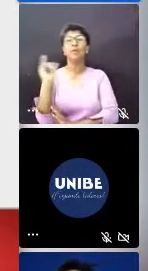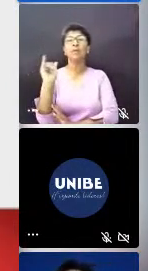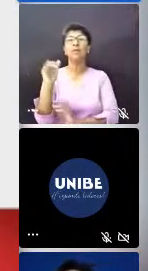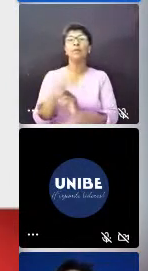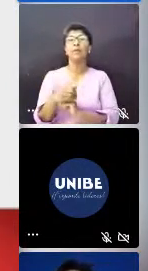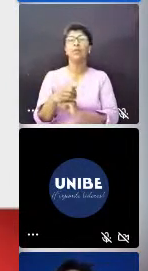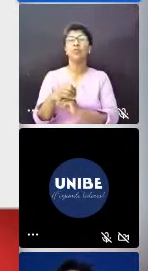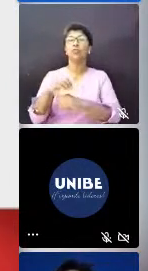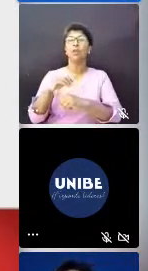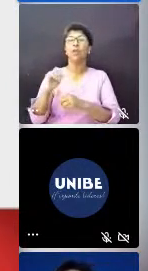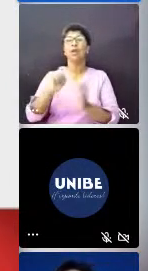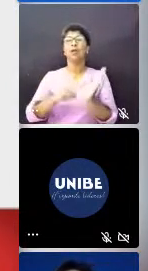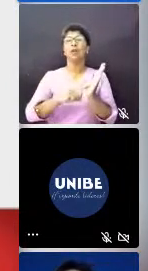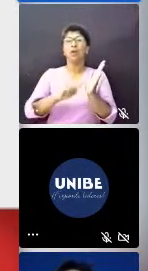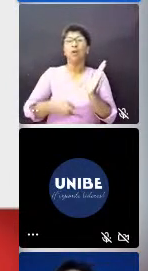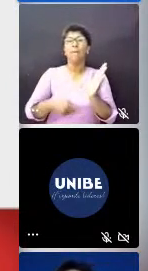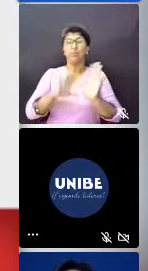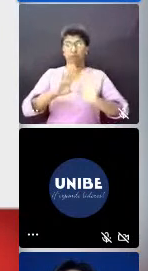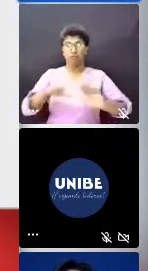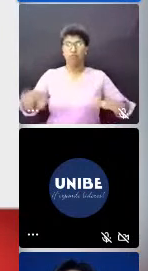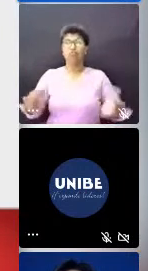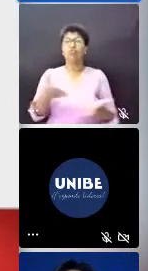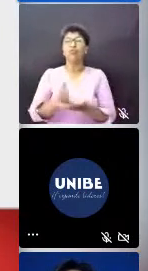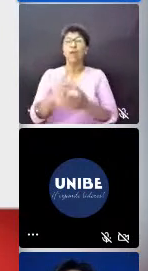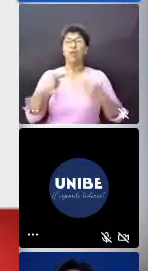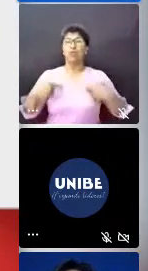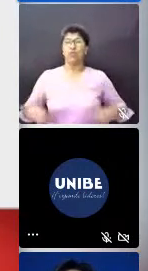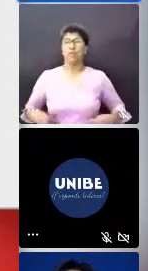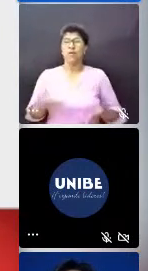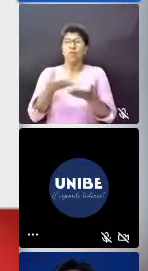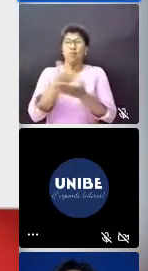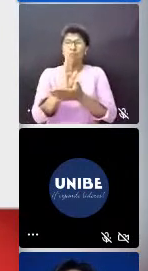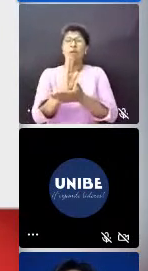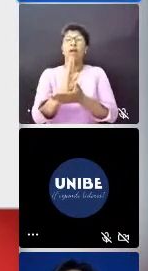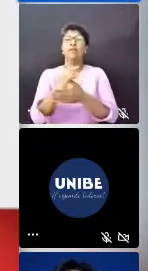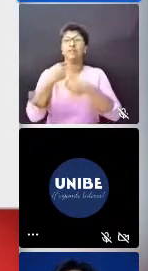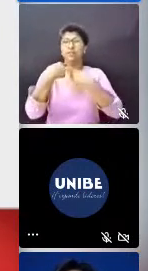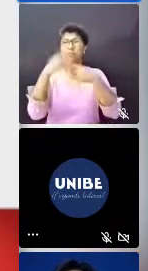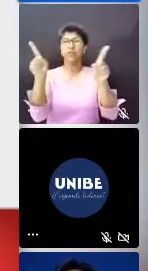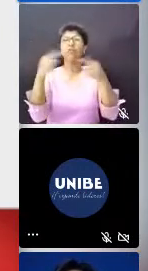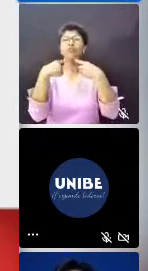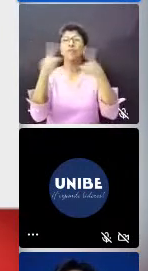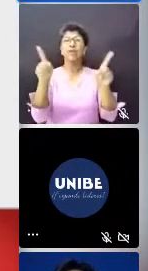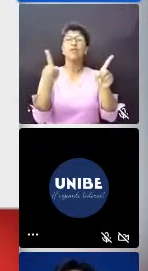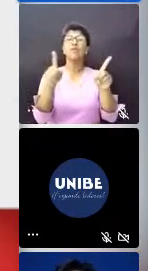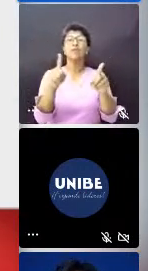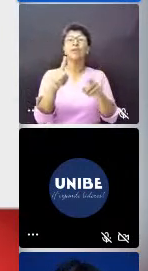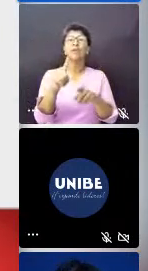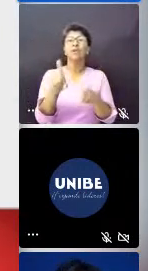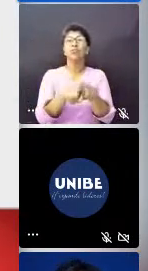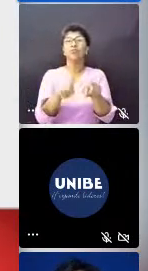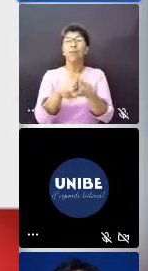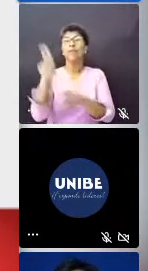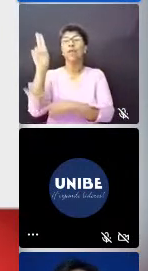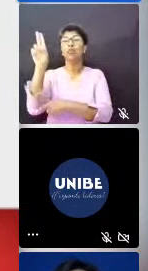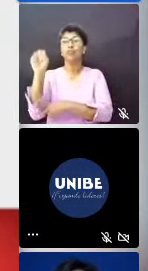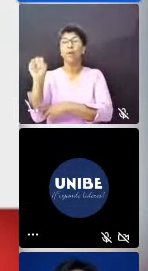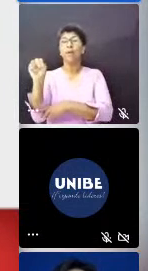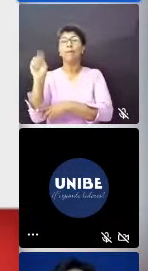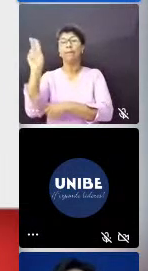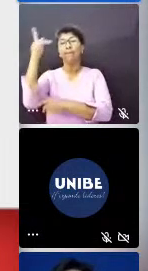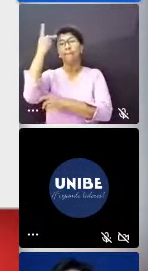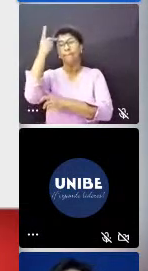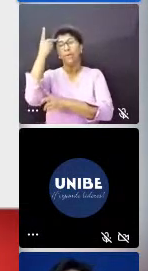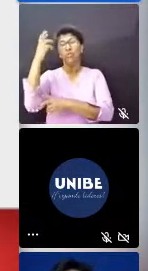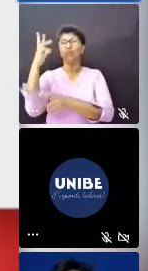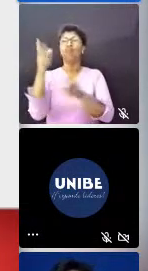the Convention on the Rights of the Child and the Human Rights Declaration. The EU policy, especially pertaining to the Charter